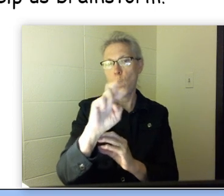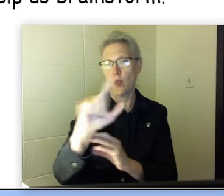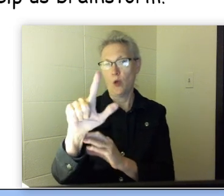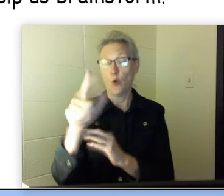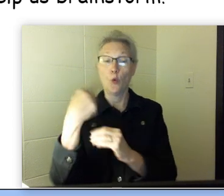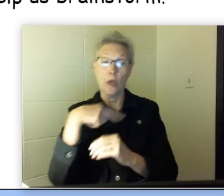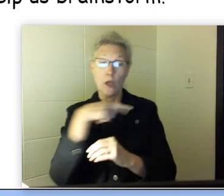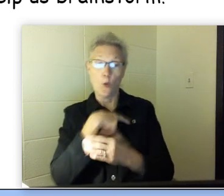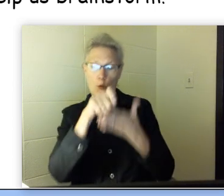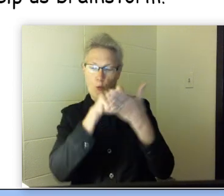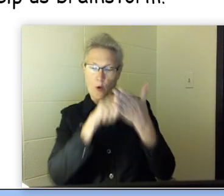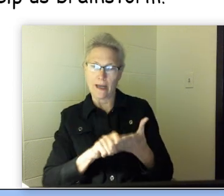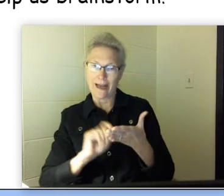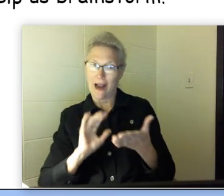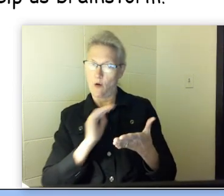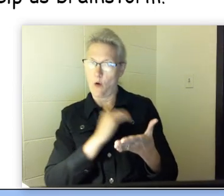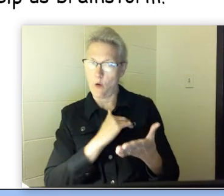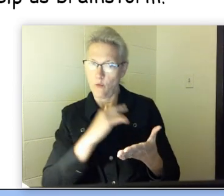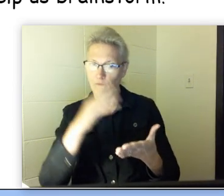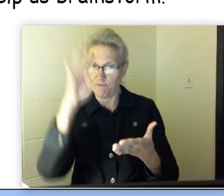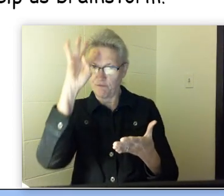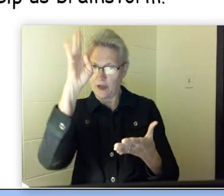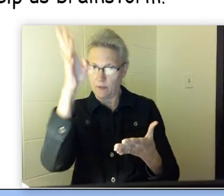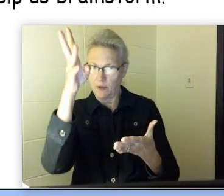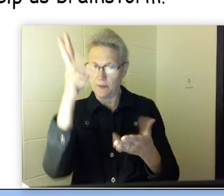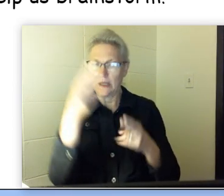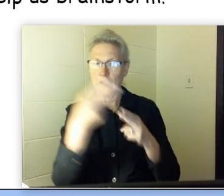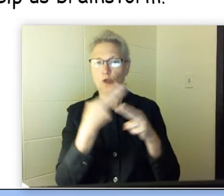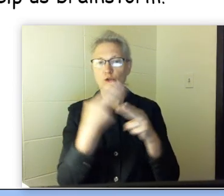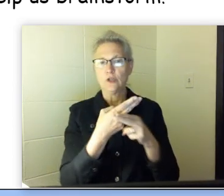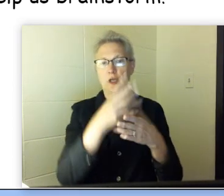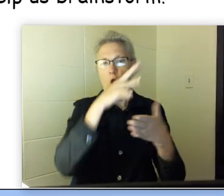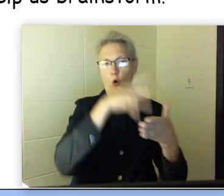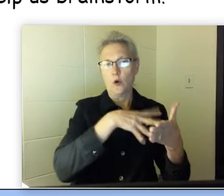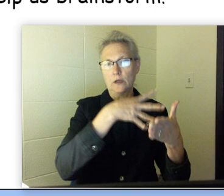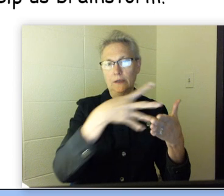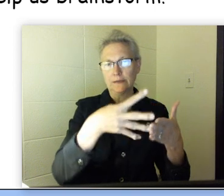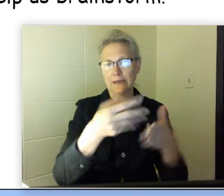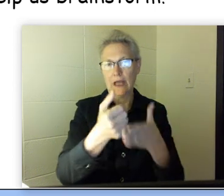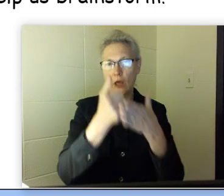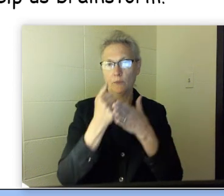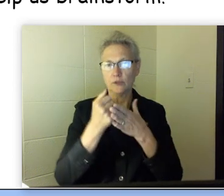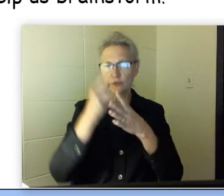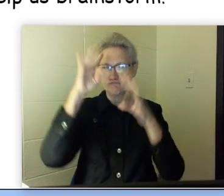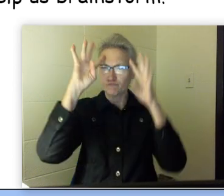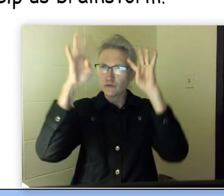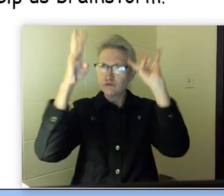fable by using a graphic organizer to help us brainstorm. Let's get started.